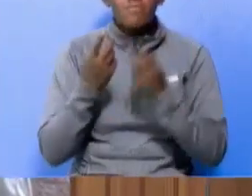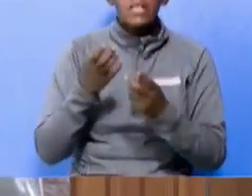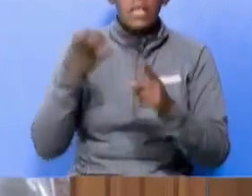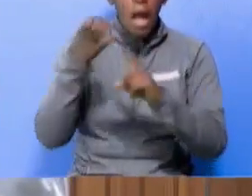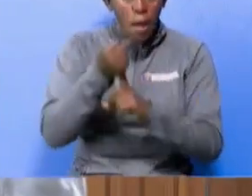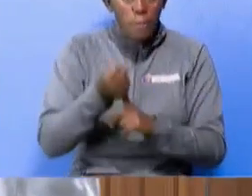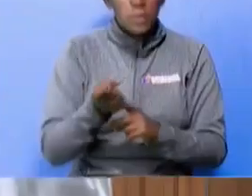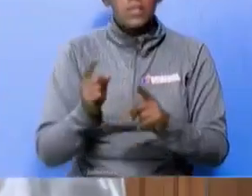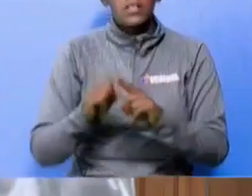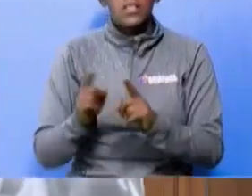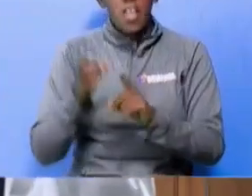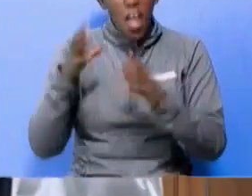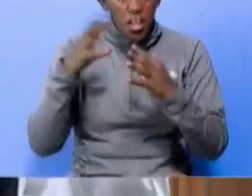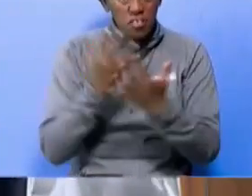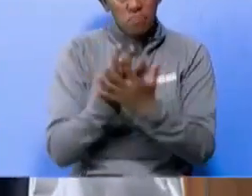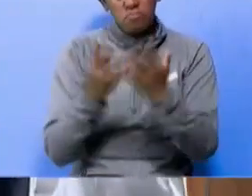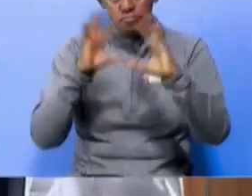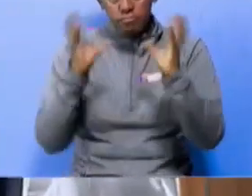paint.